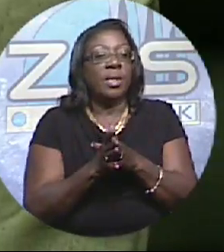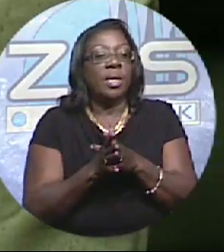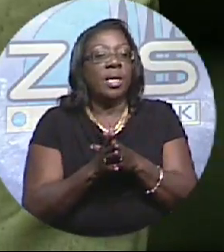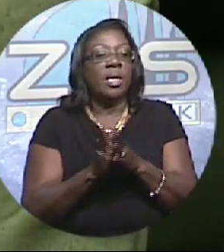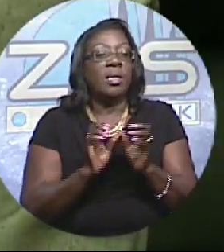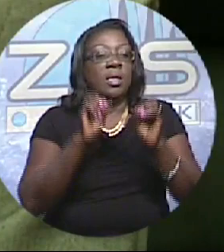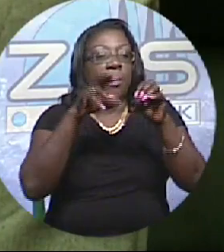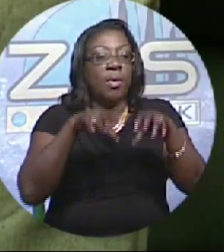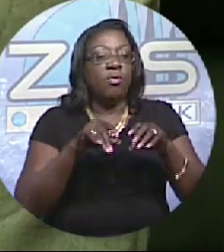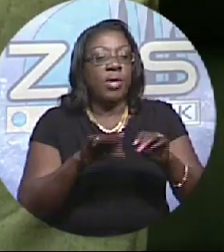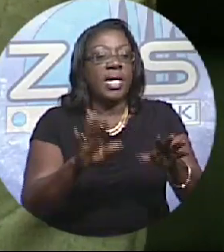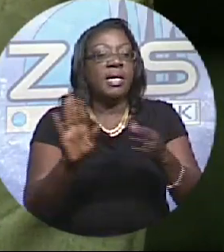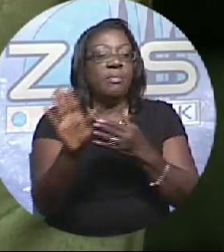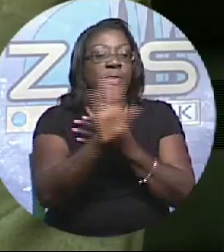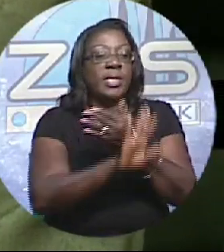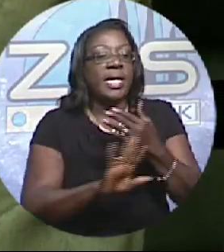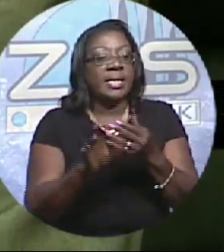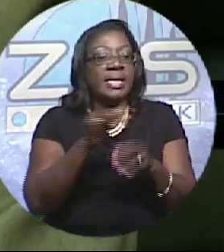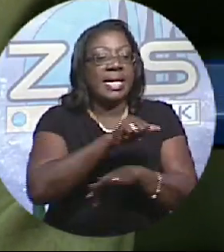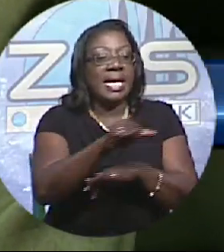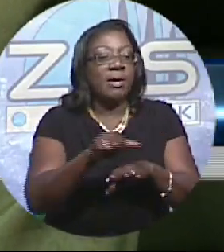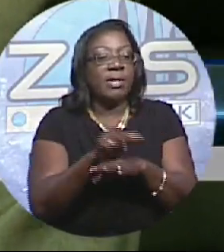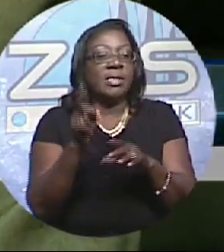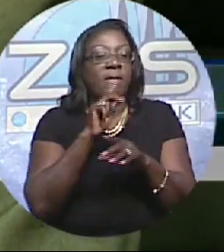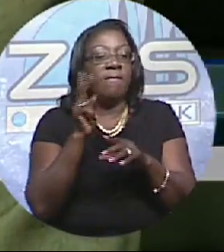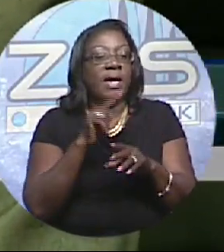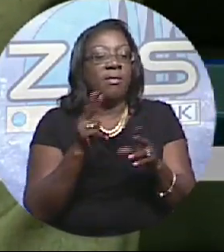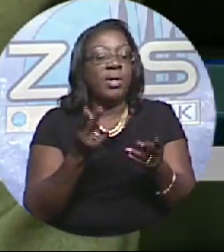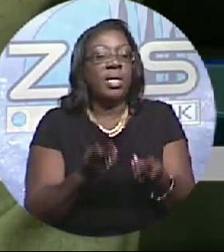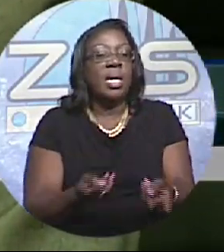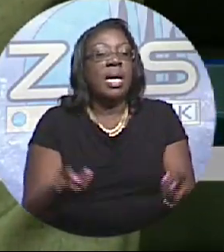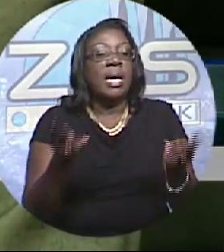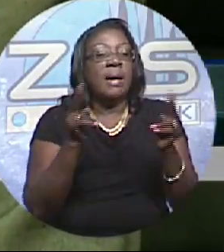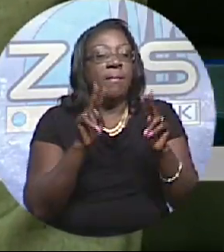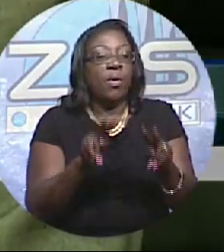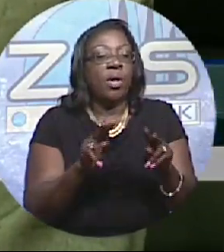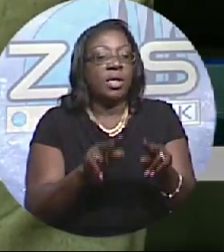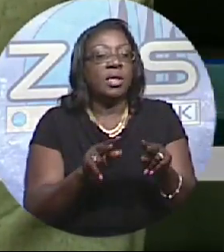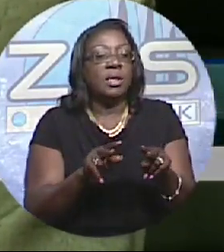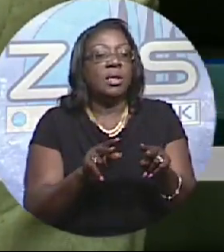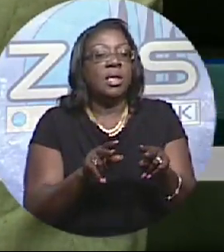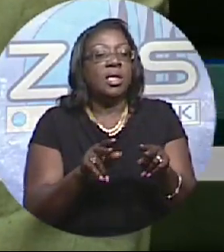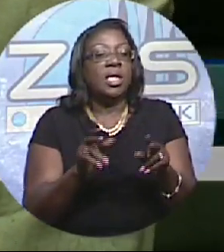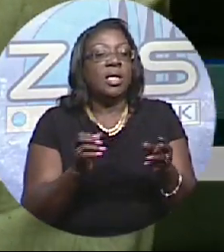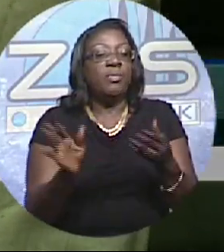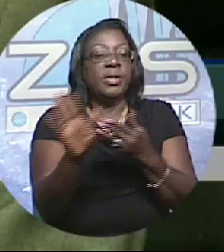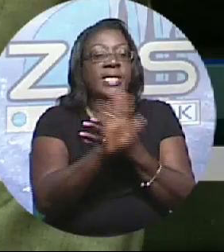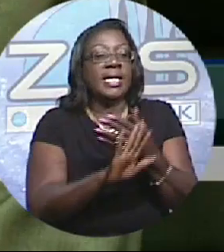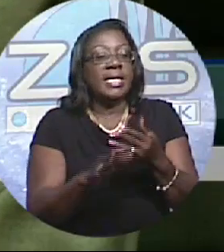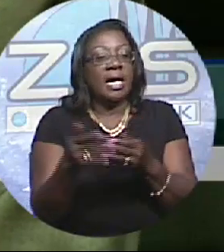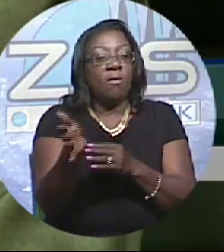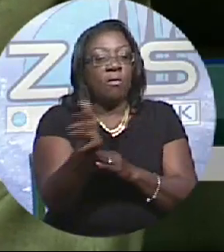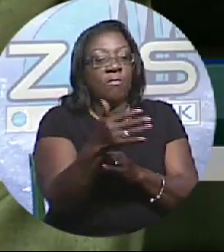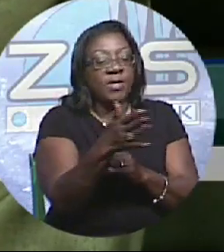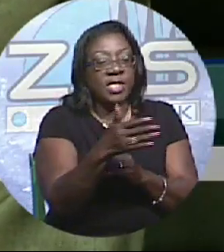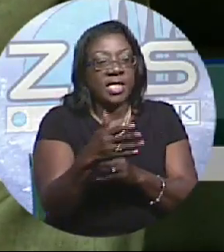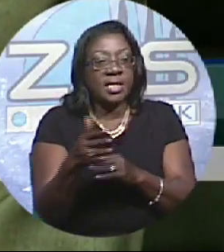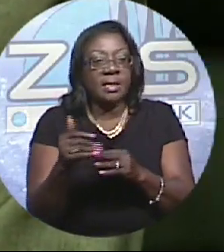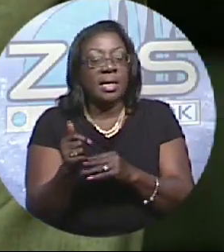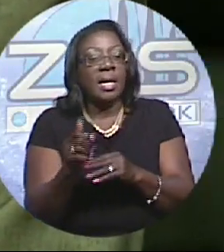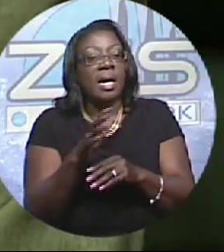protected areas are critically important in protecting our fisheries, our tourism industry,